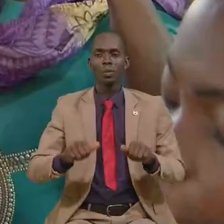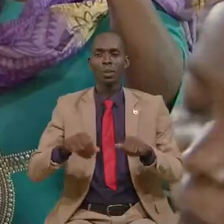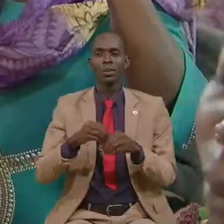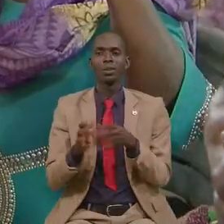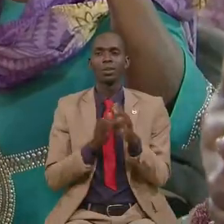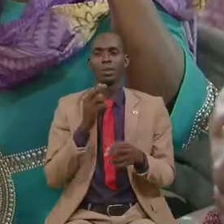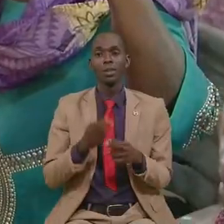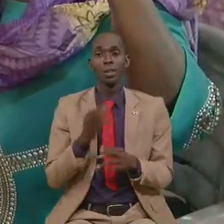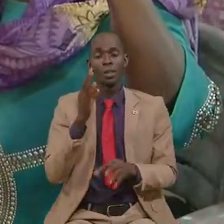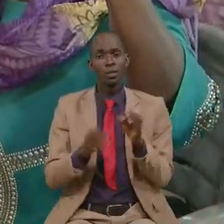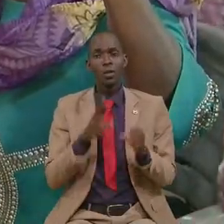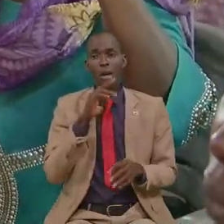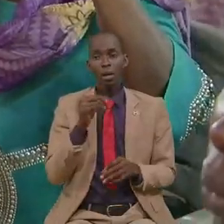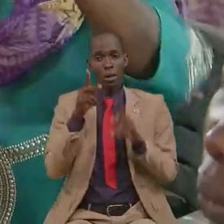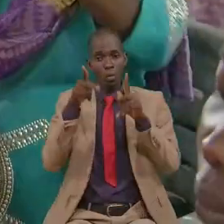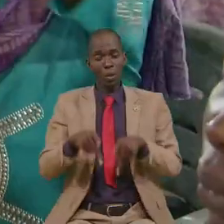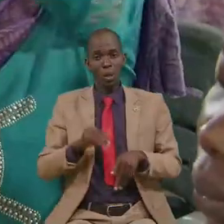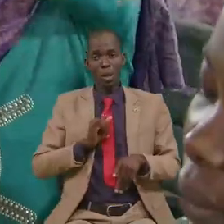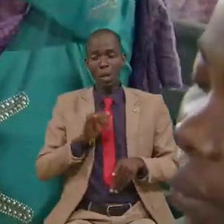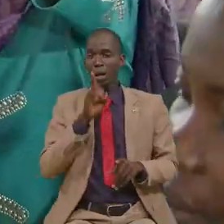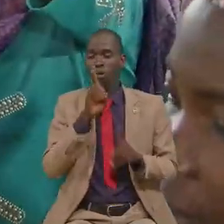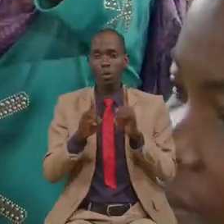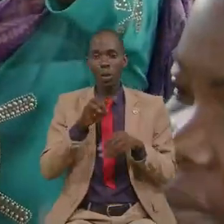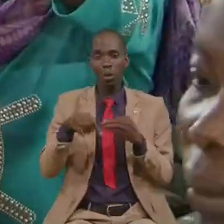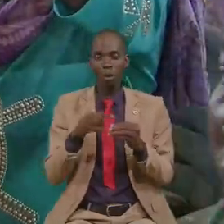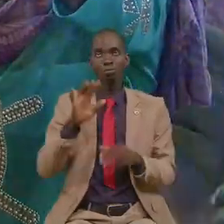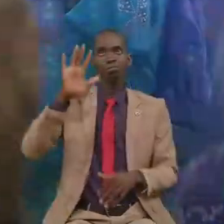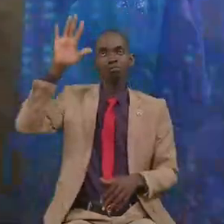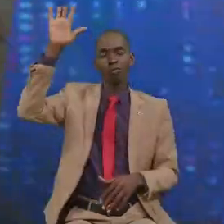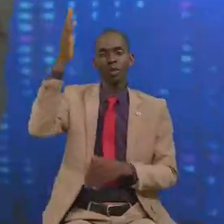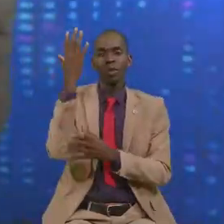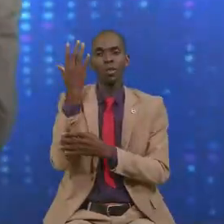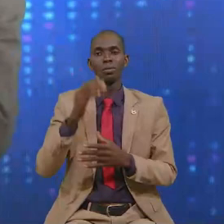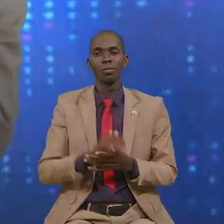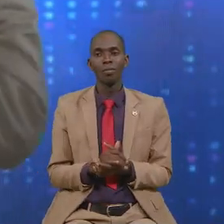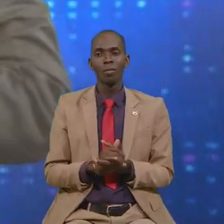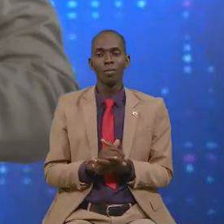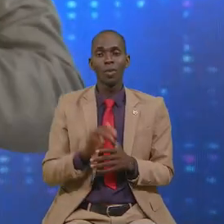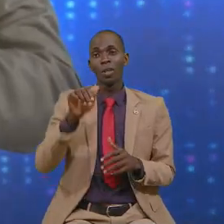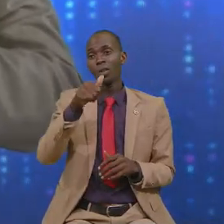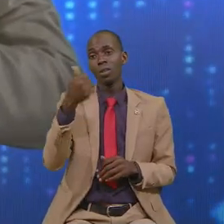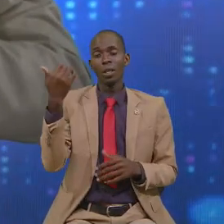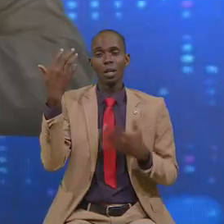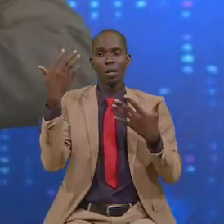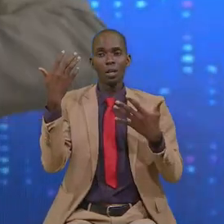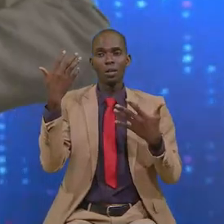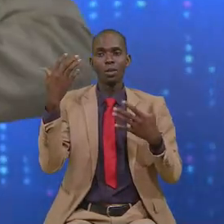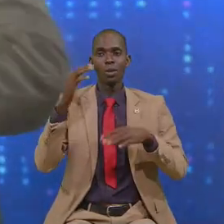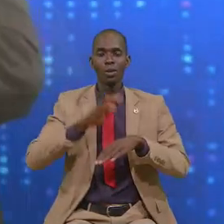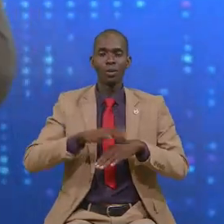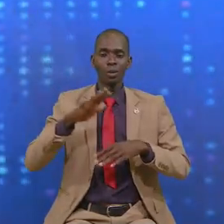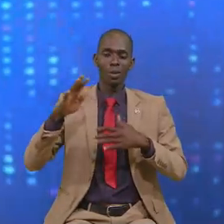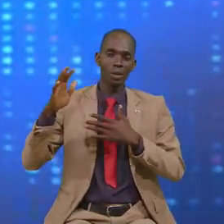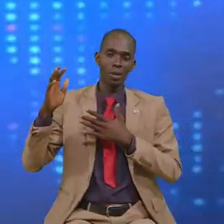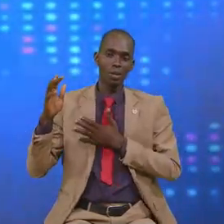If you are the one I'm talking about, where are you? Raise up that hand. Lay the other hand on your heart. Your